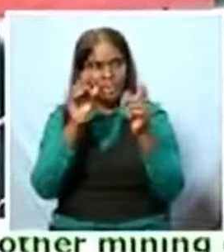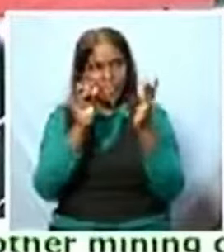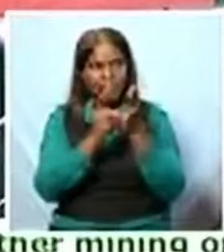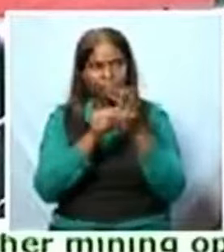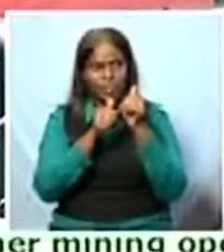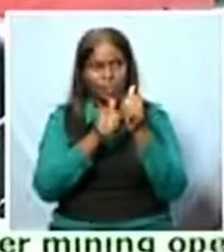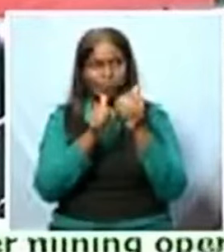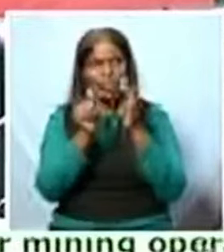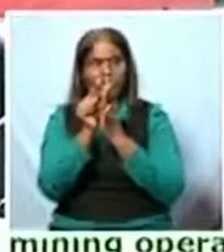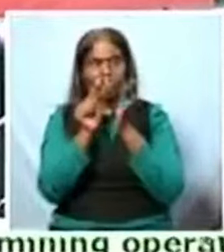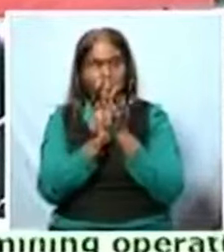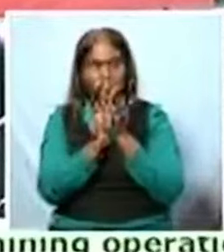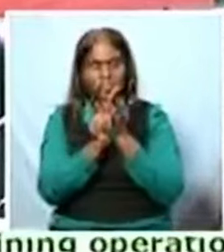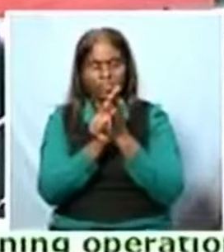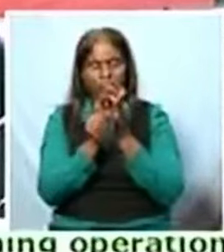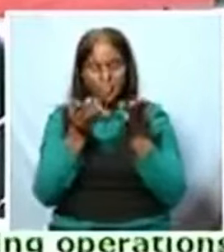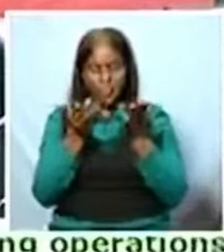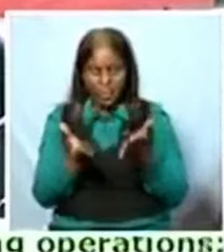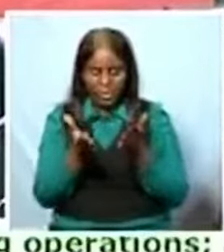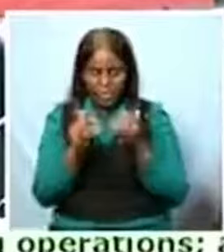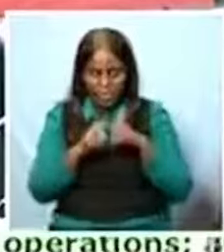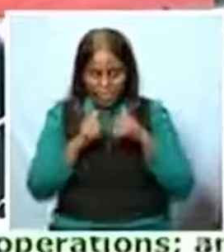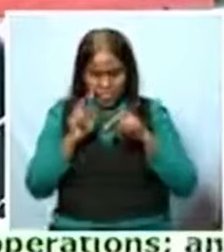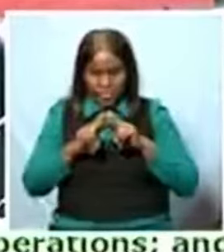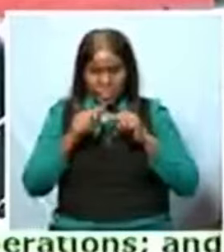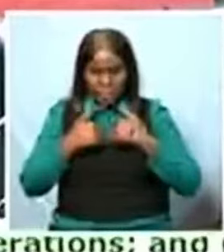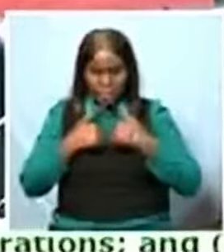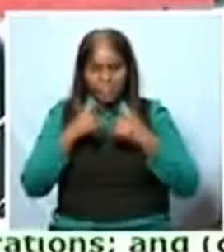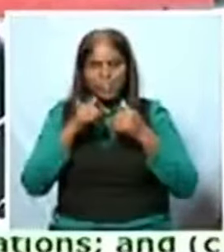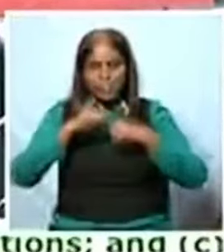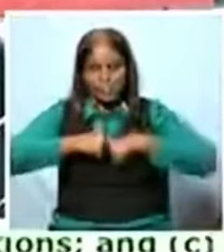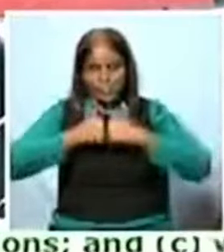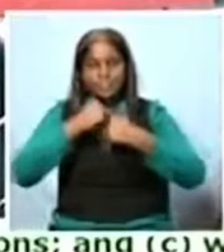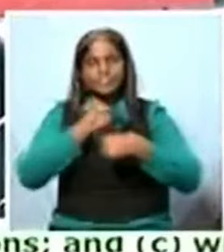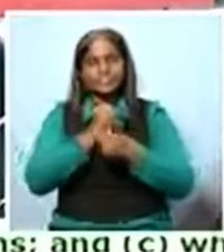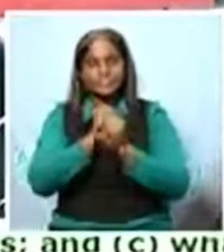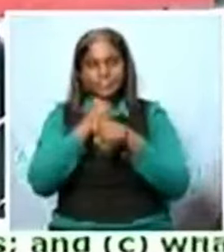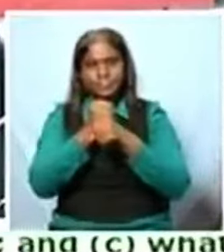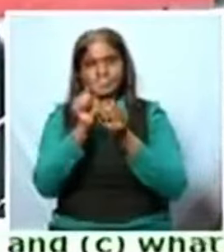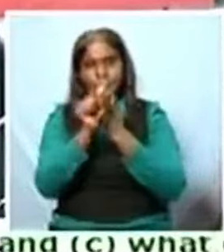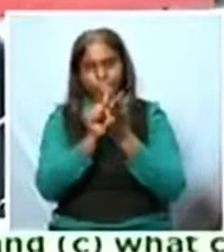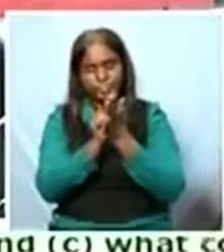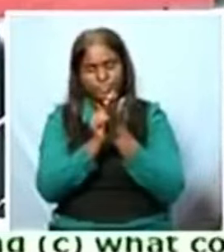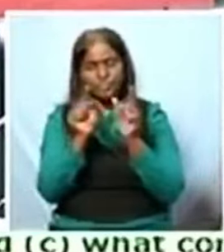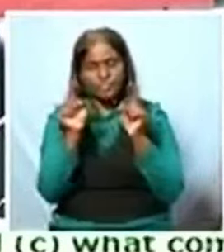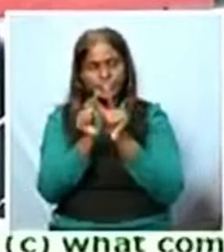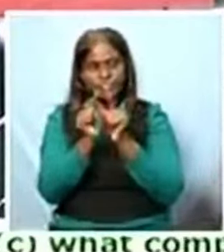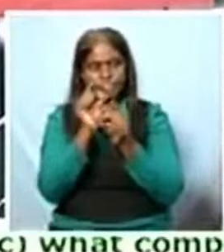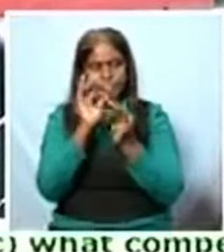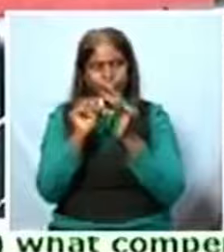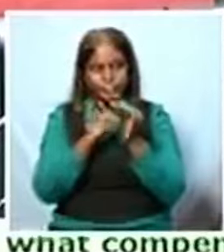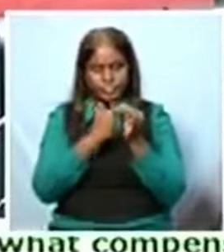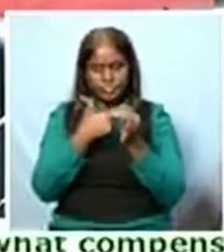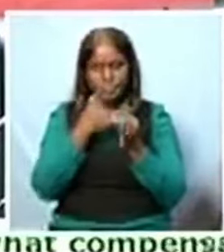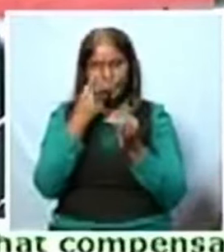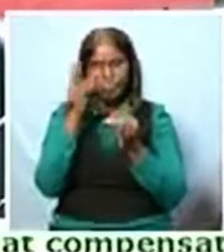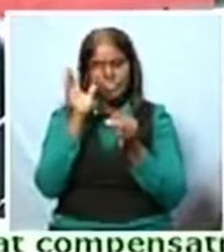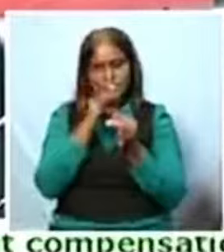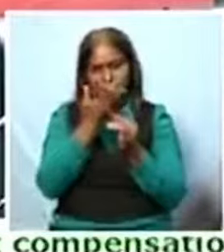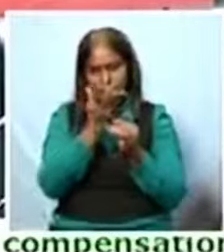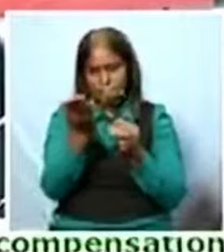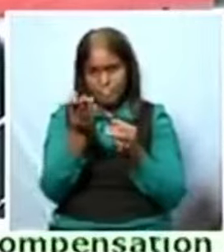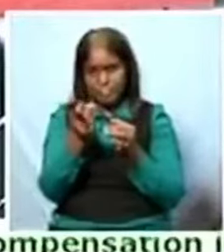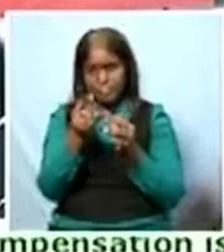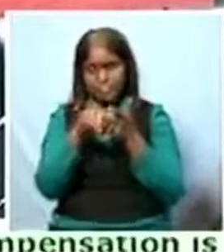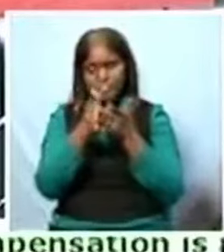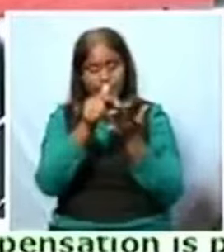law. And here, as we sit, we are the lawmakers. And if we've seen that